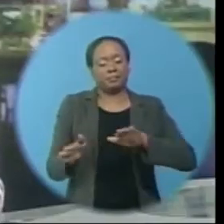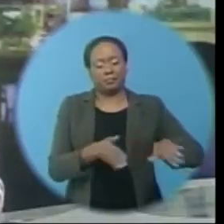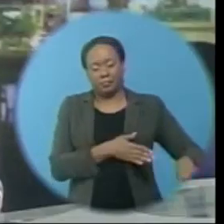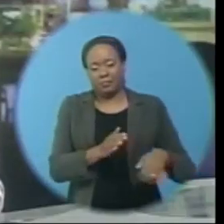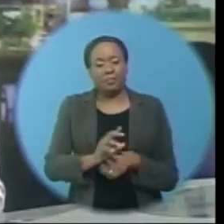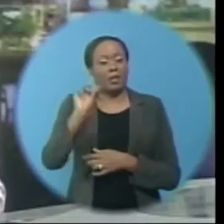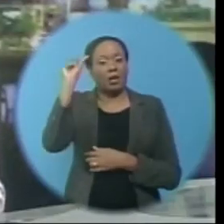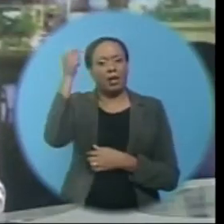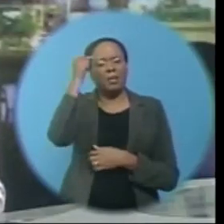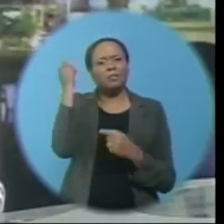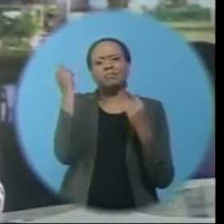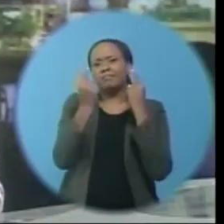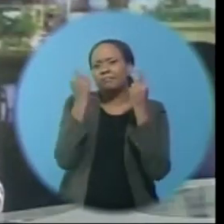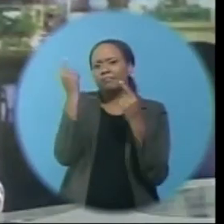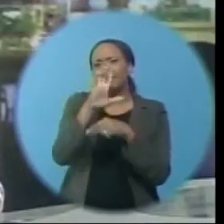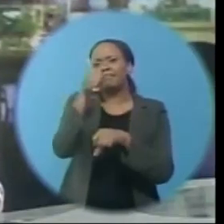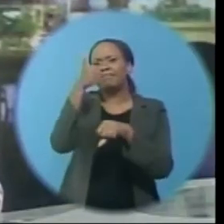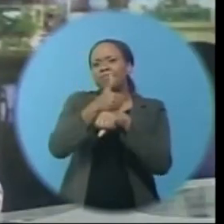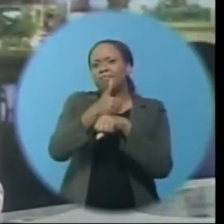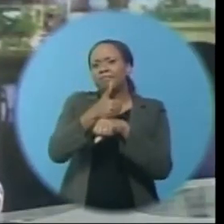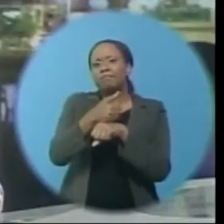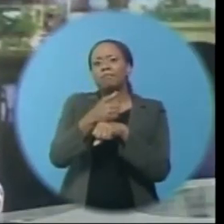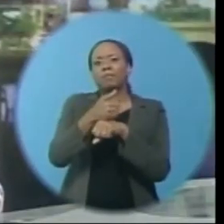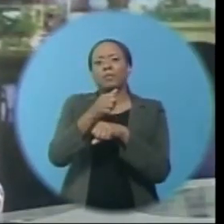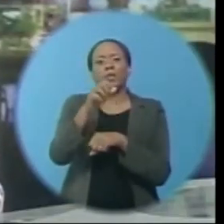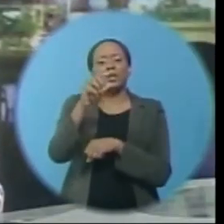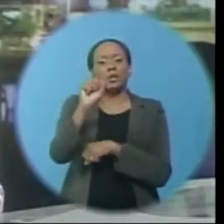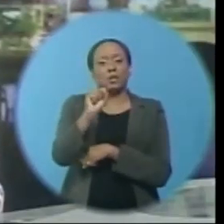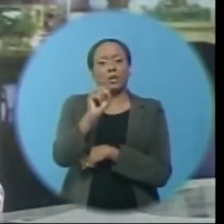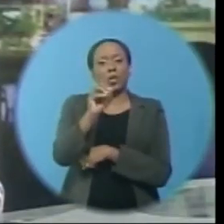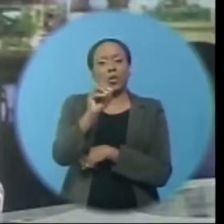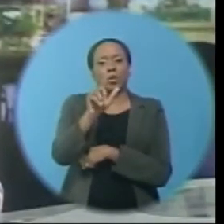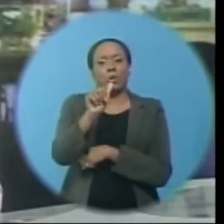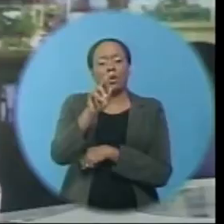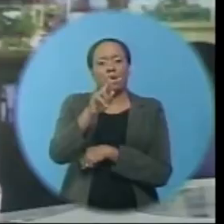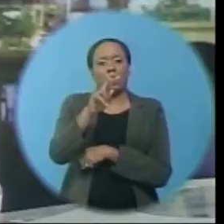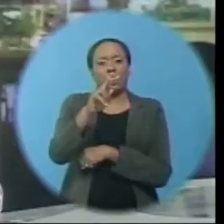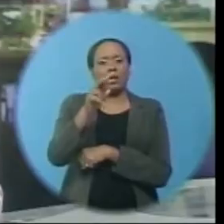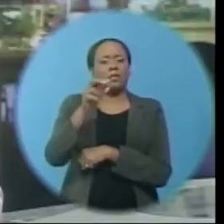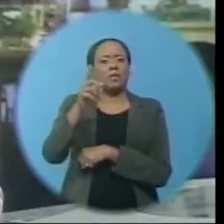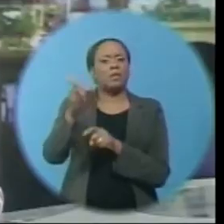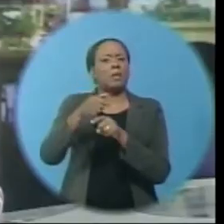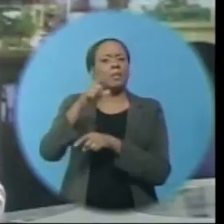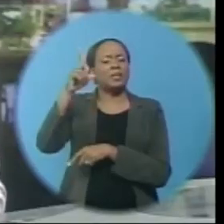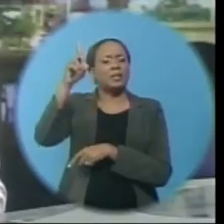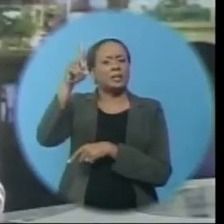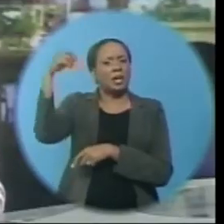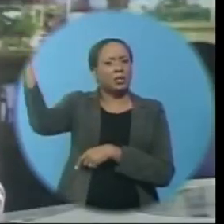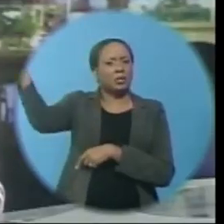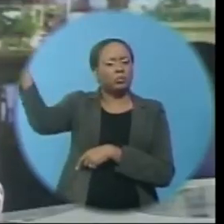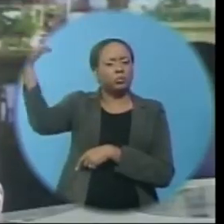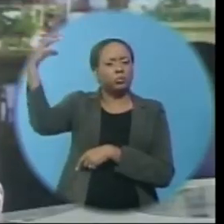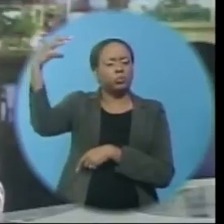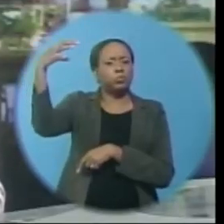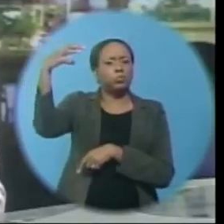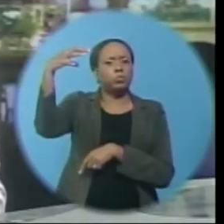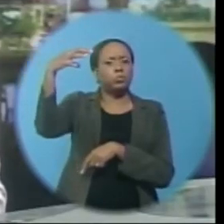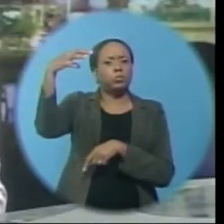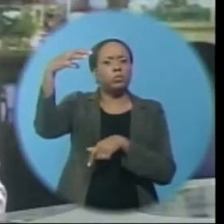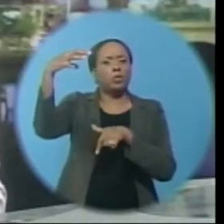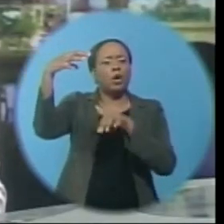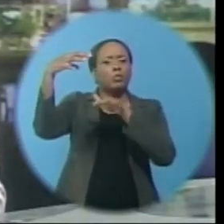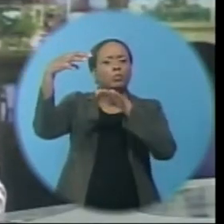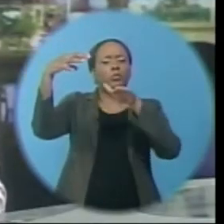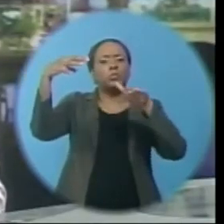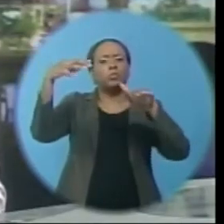Government is considering installing solar panels on the roofs of public secondary schools across the island. That's according to Minister in